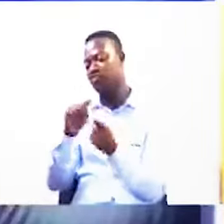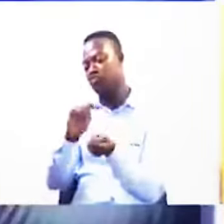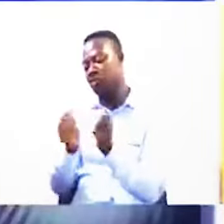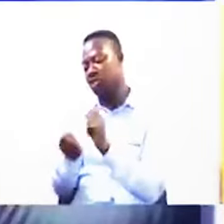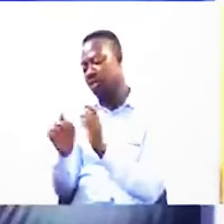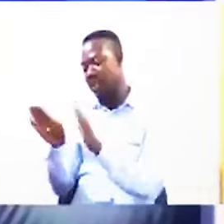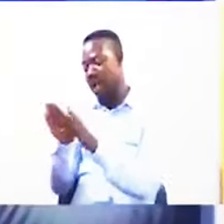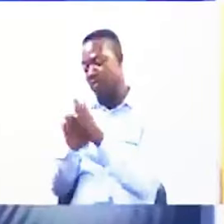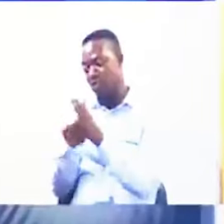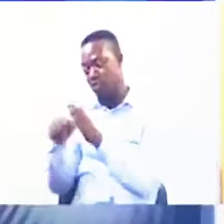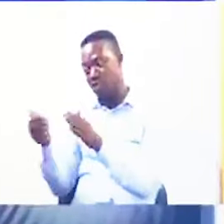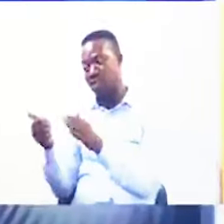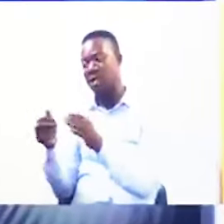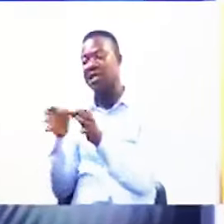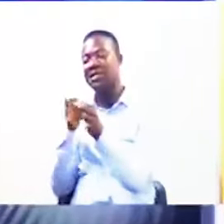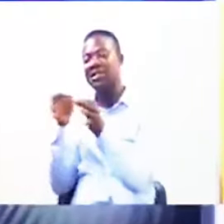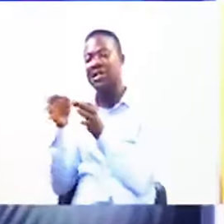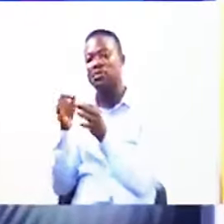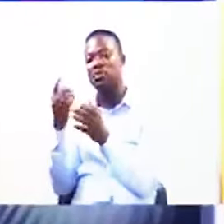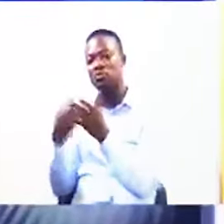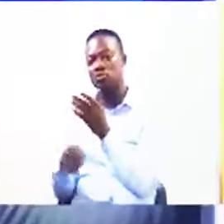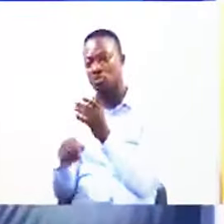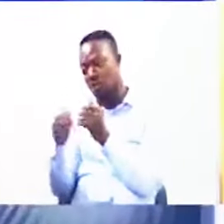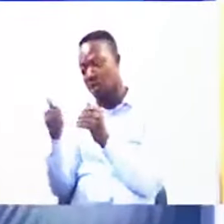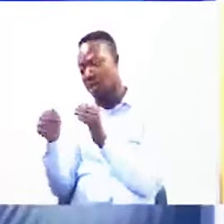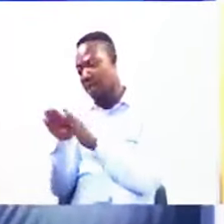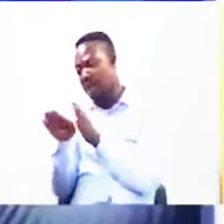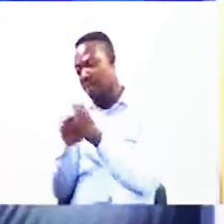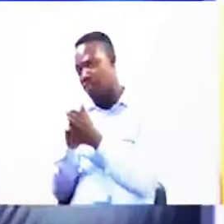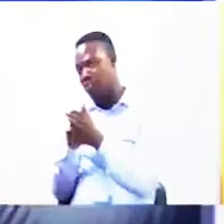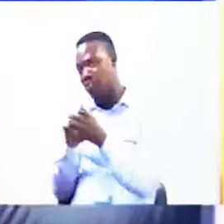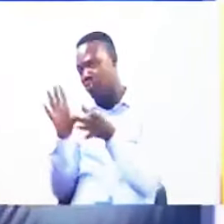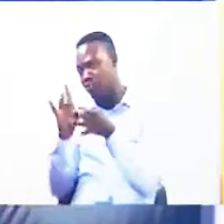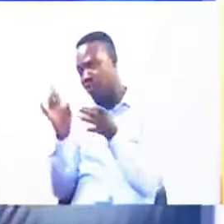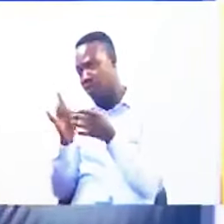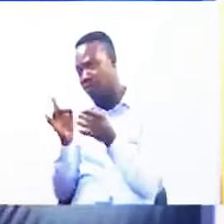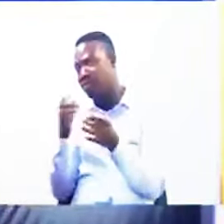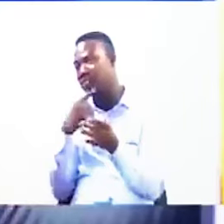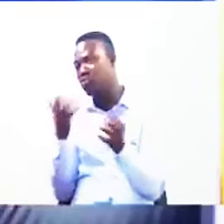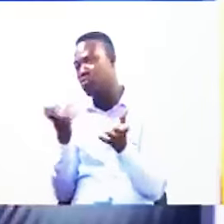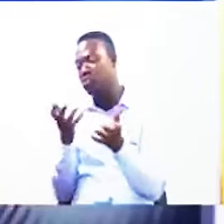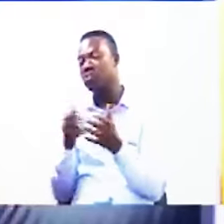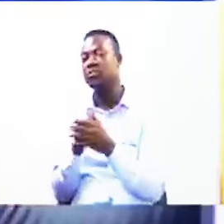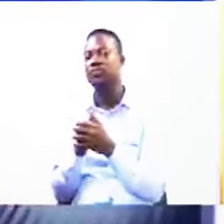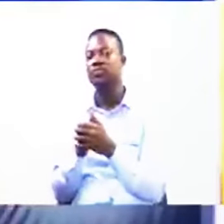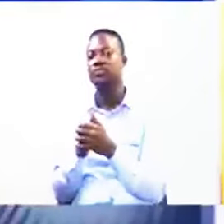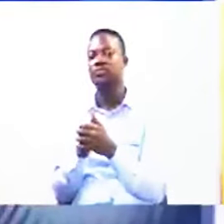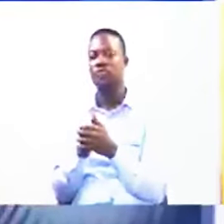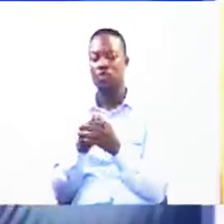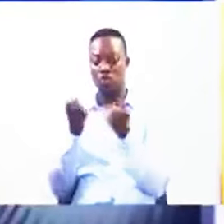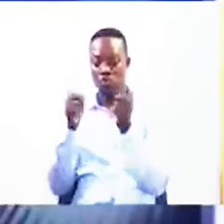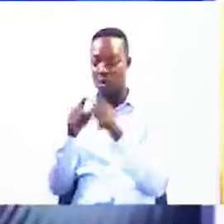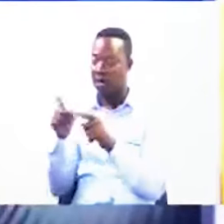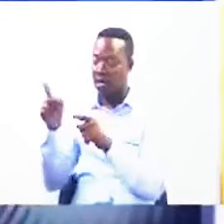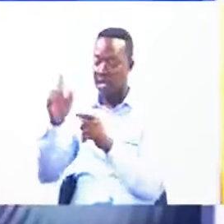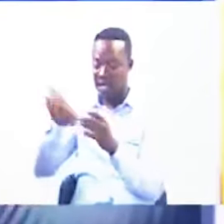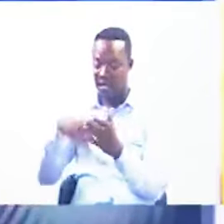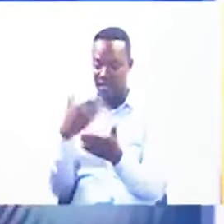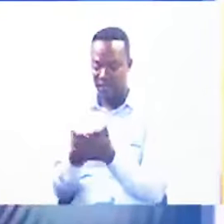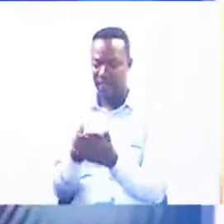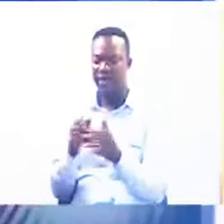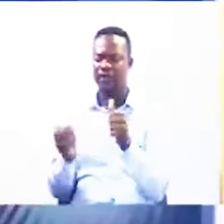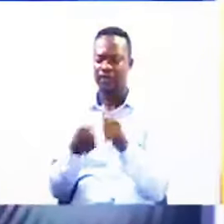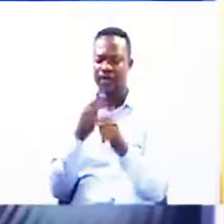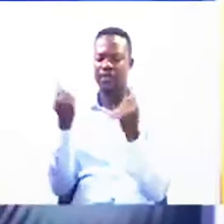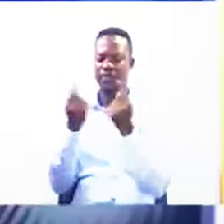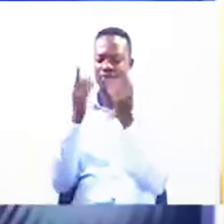know. New Living Translation, verse 12. Chirosem no essay. He says that when he first arrived, he ate with the